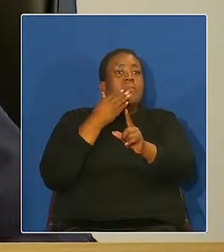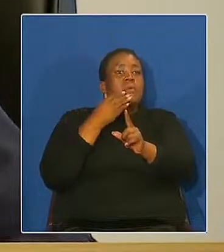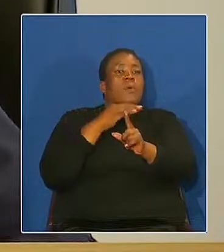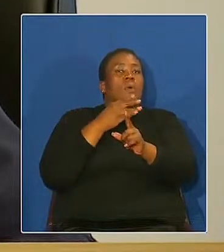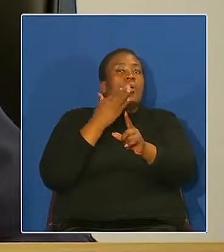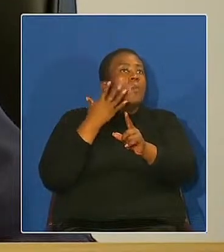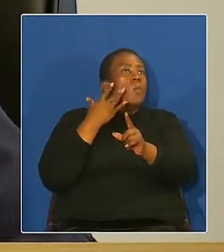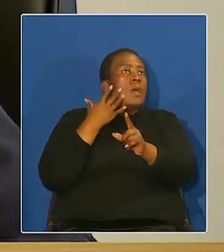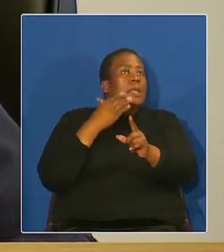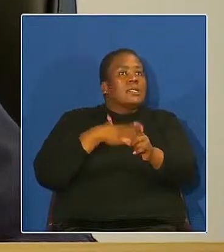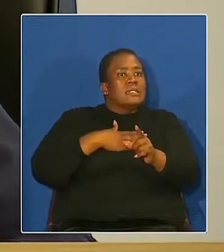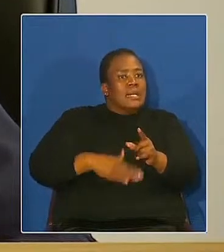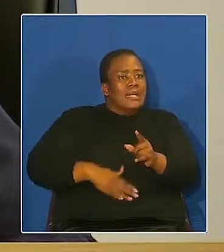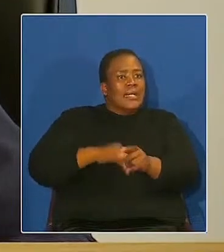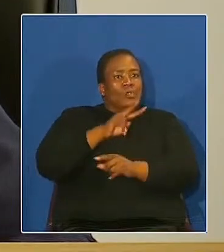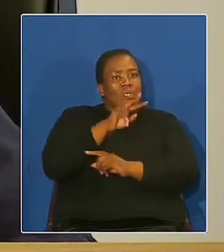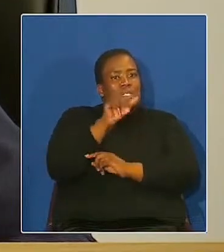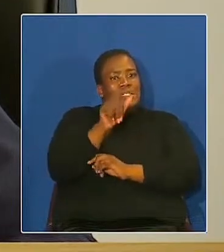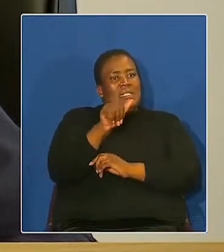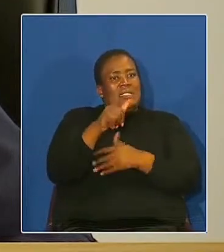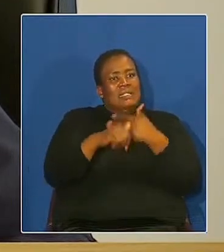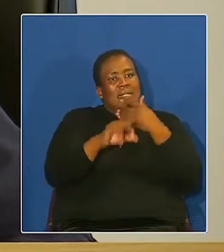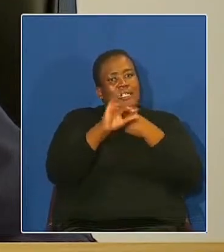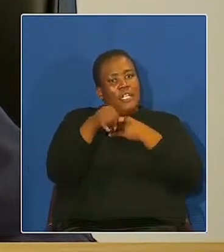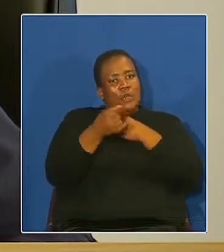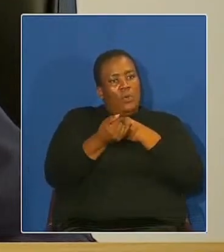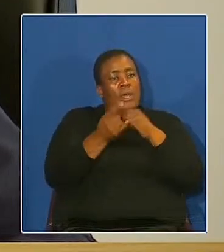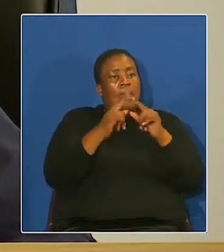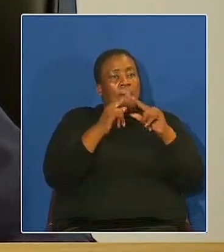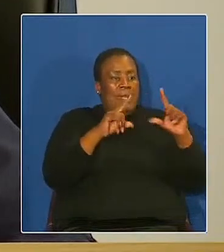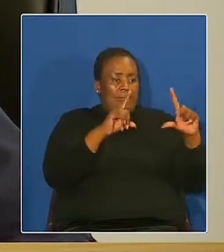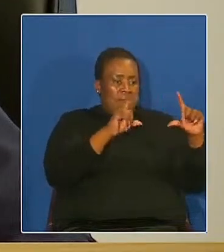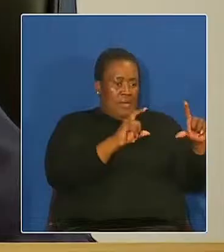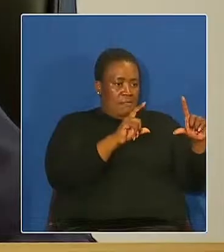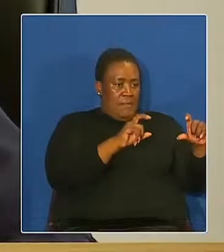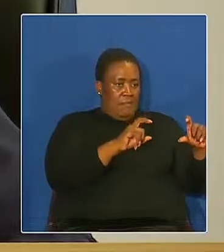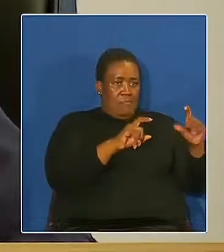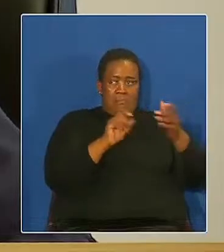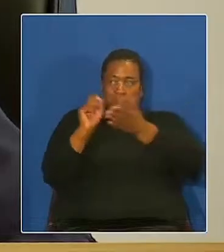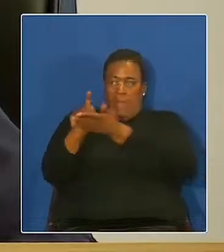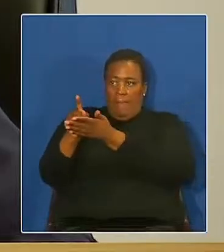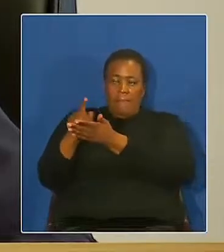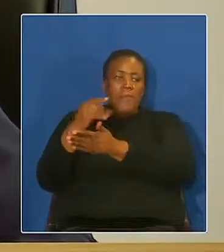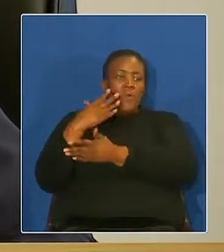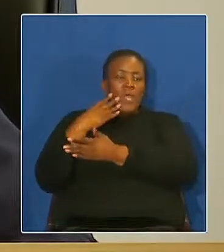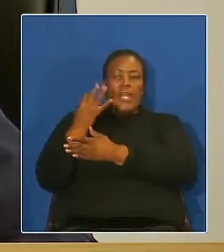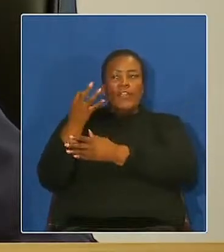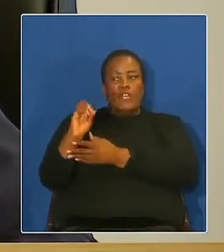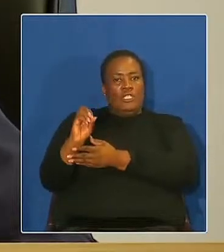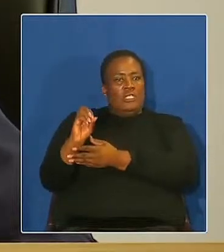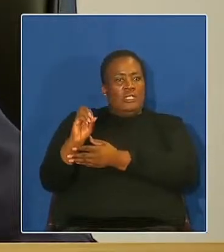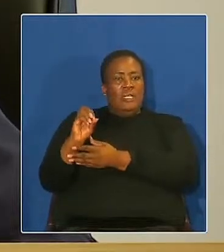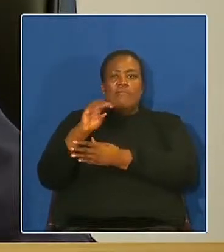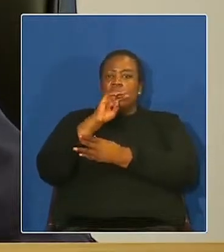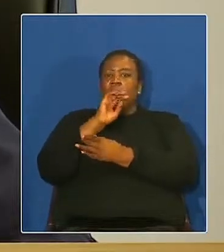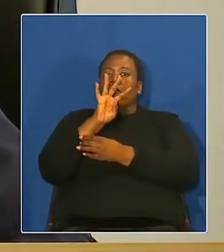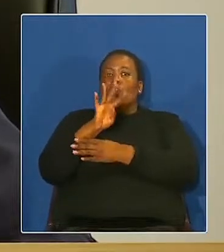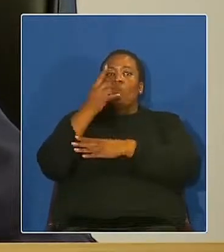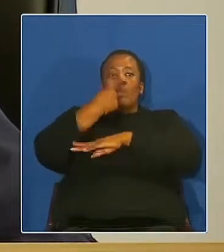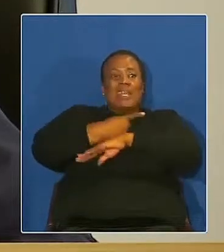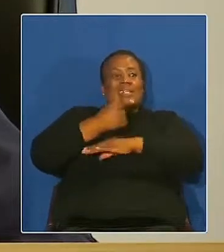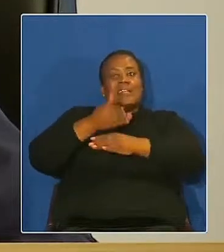26th of January. But the screenshot is sent on the 30th, so around 4 days after